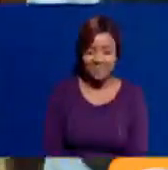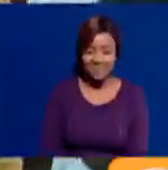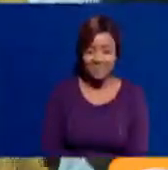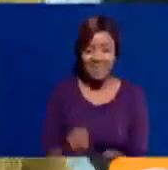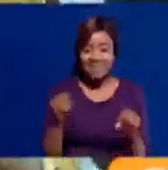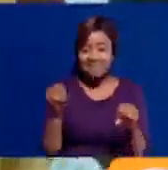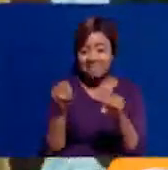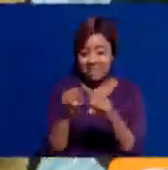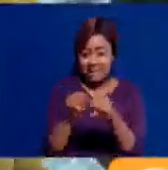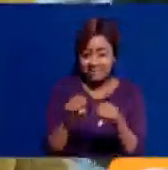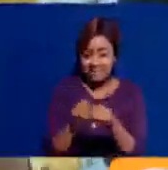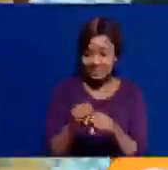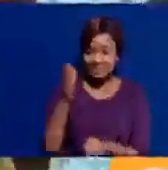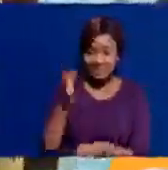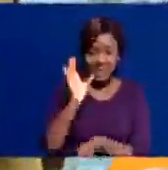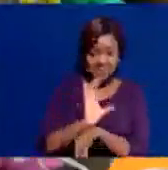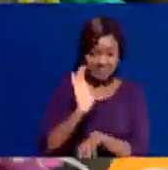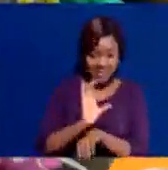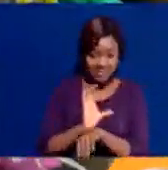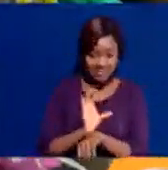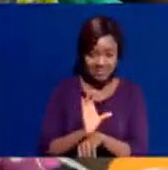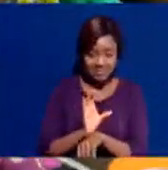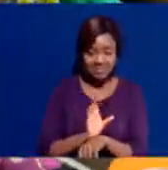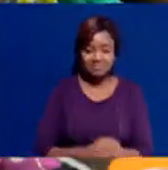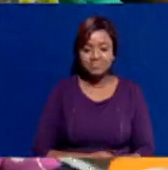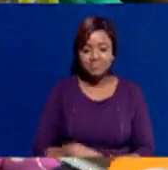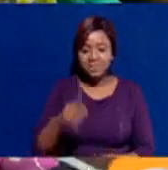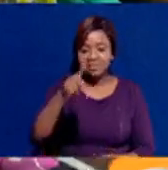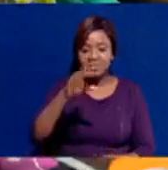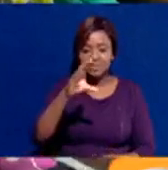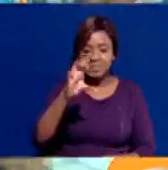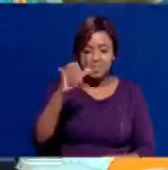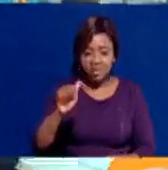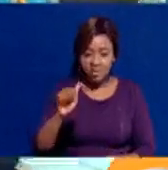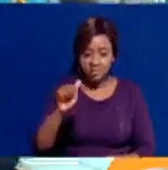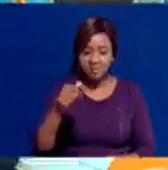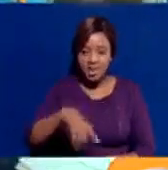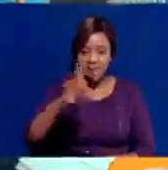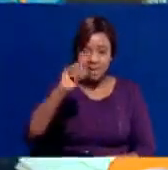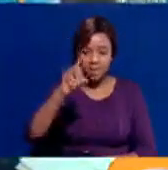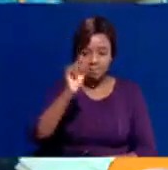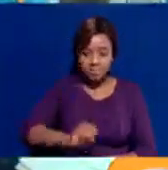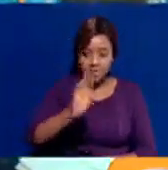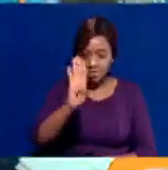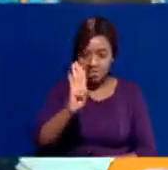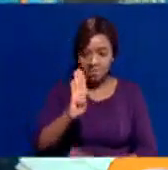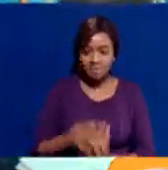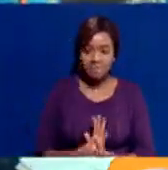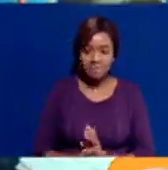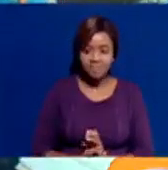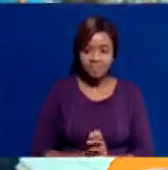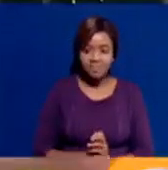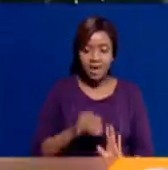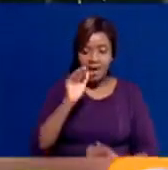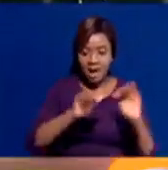Governor Sakaja, who attended a church service at the Pentecostal Evangelistic Fellowship of Africa in Nairobi's South Bay Estate, called